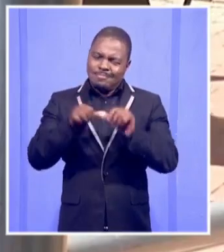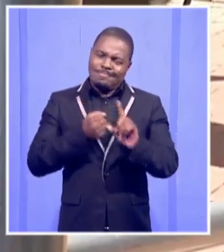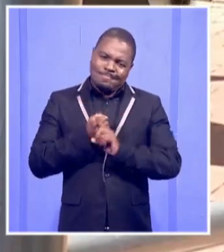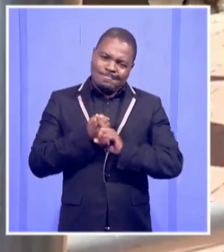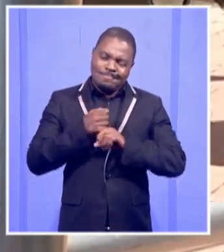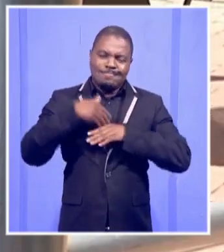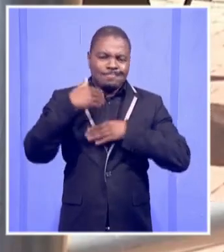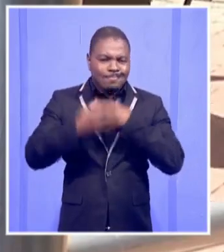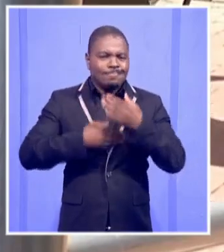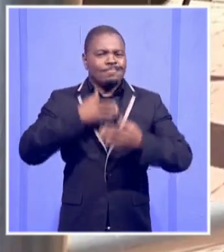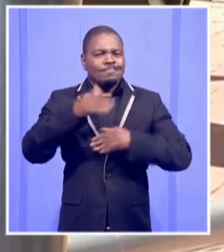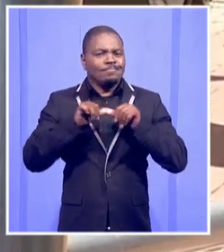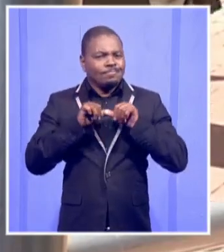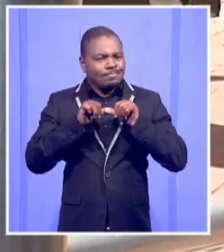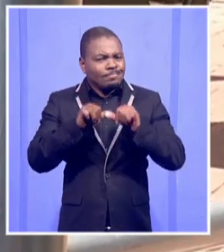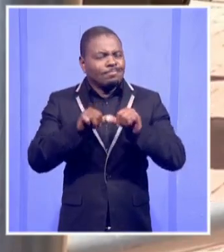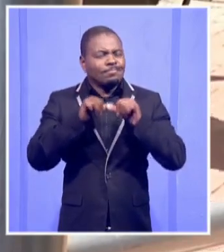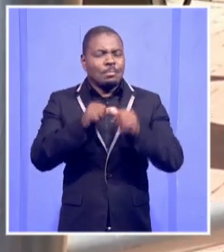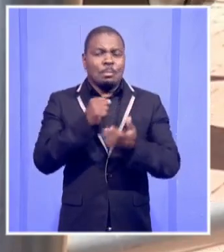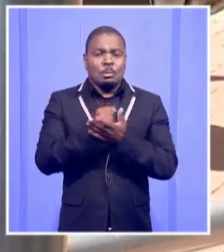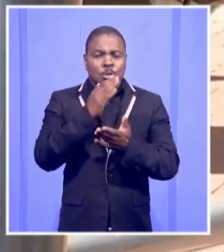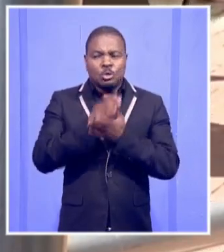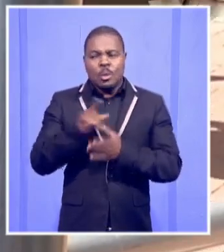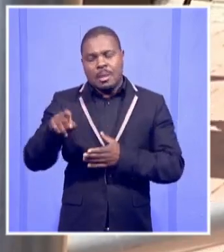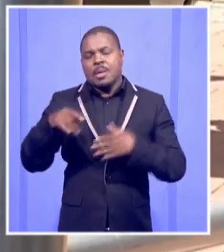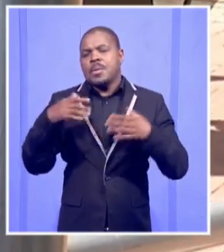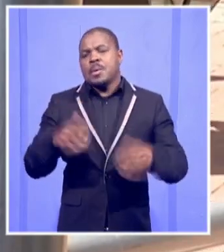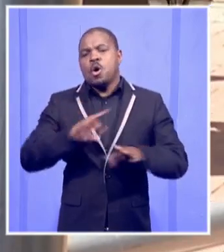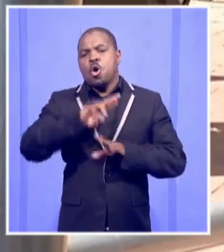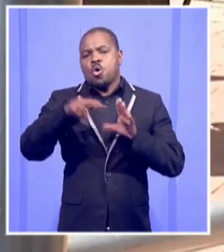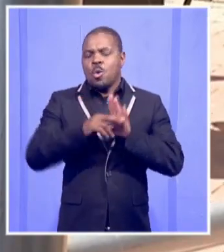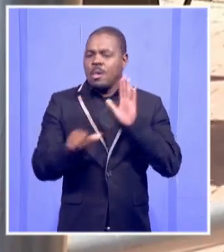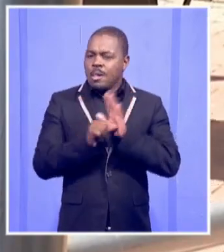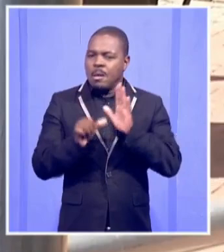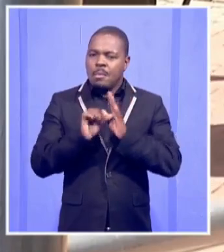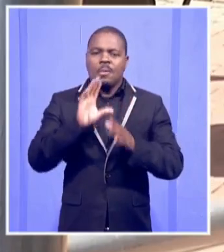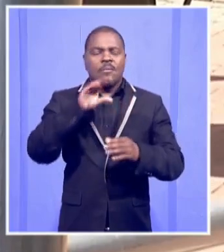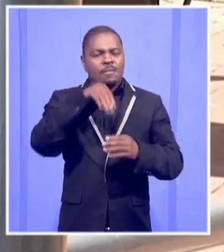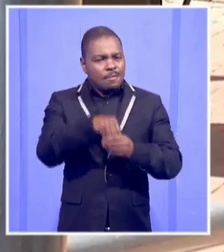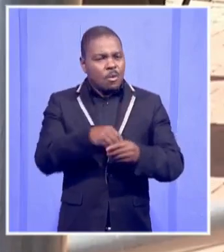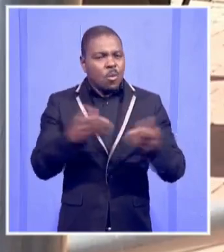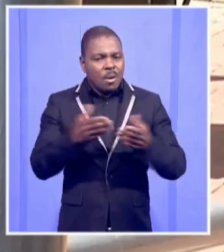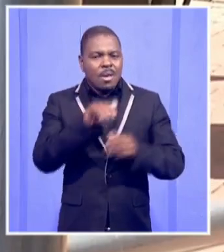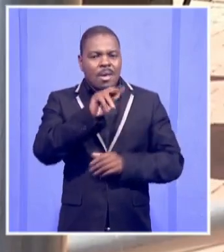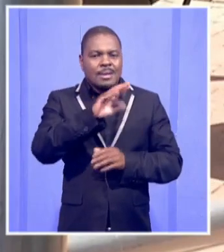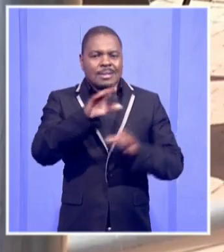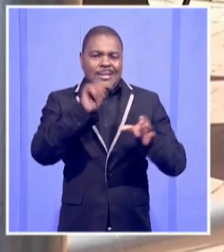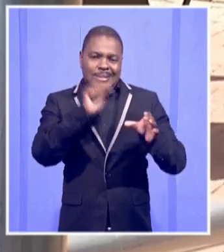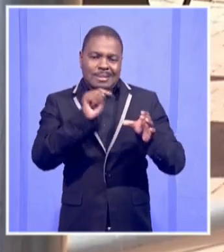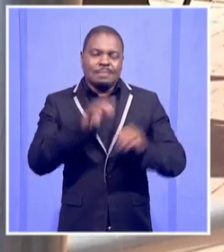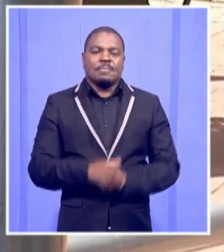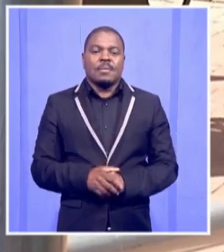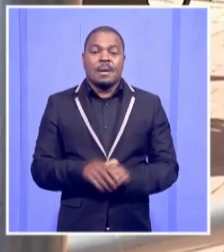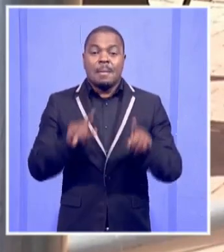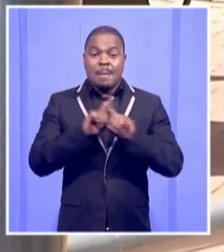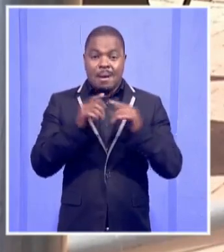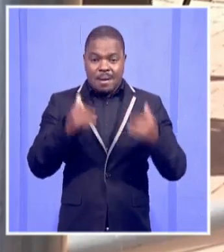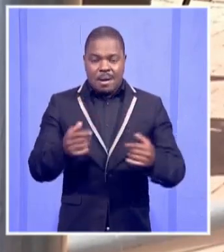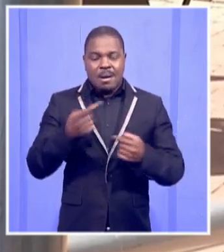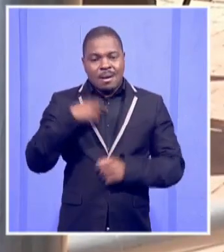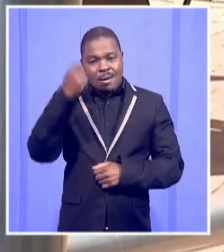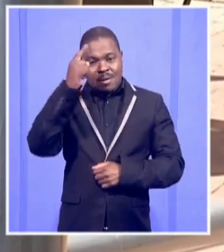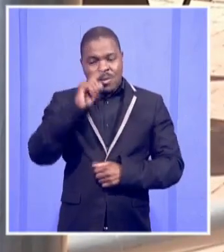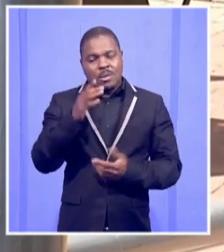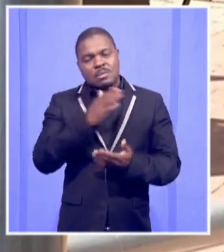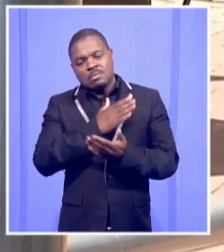and continue to make sure that they play a very significant role in the ANC. But now we understand that some